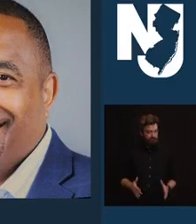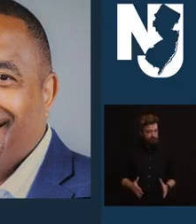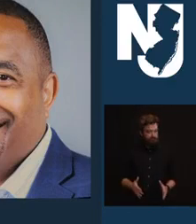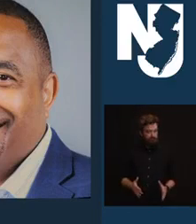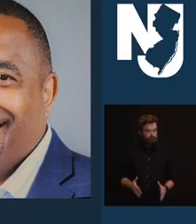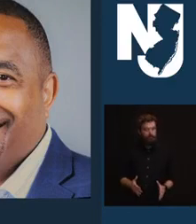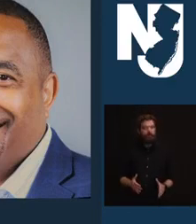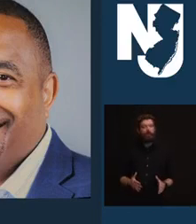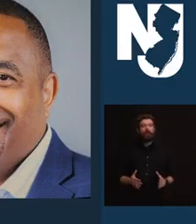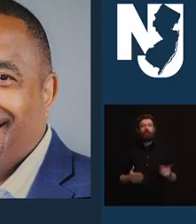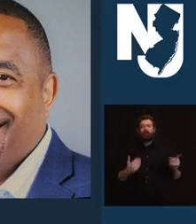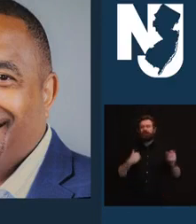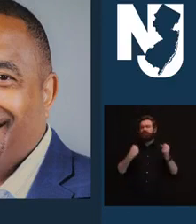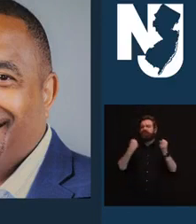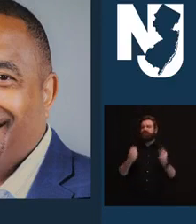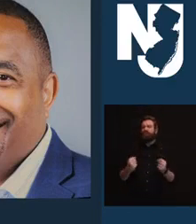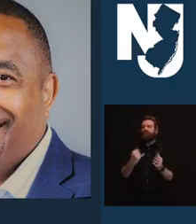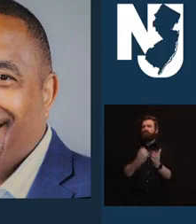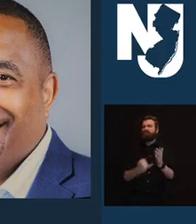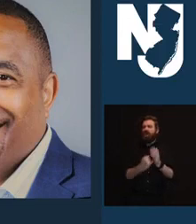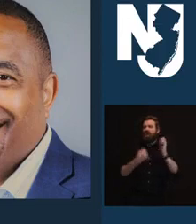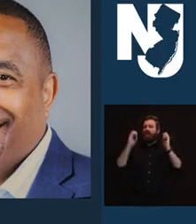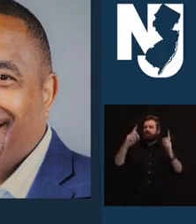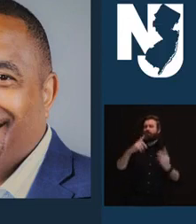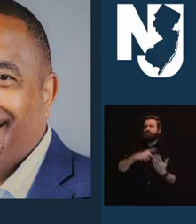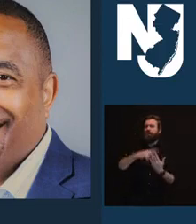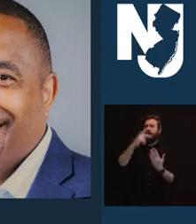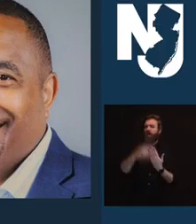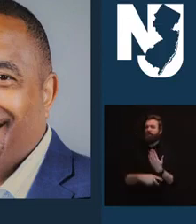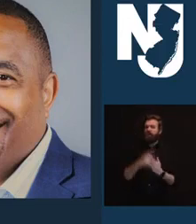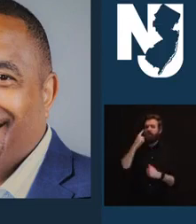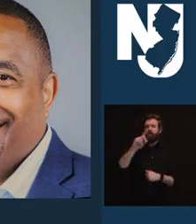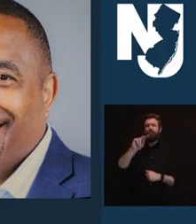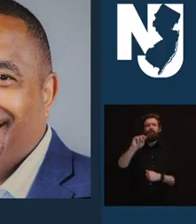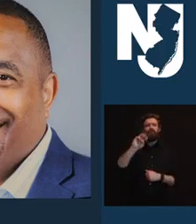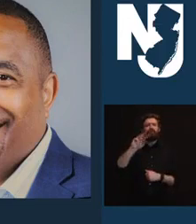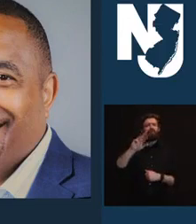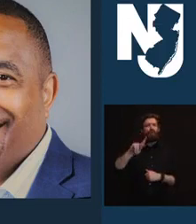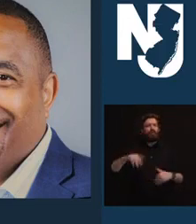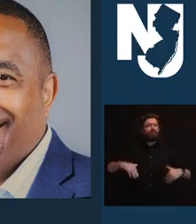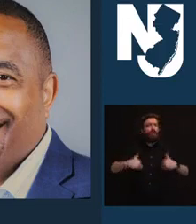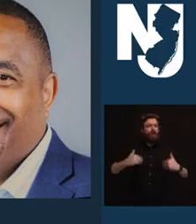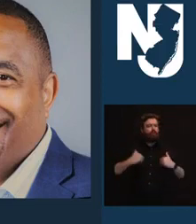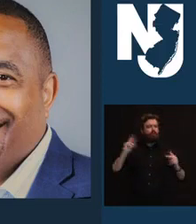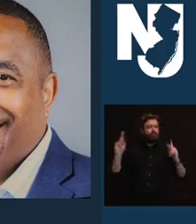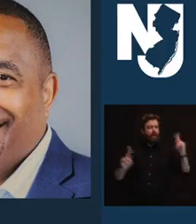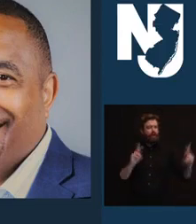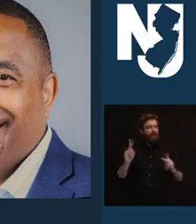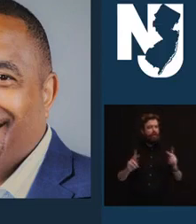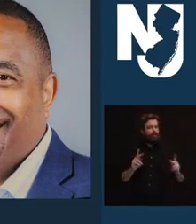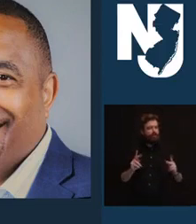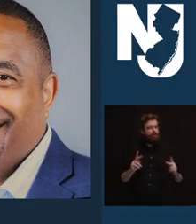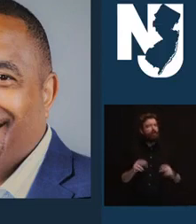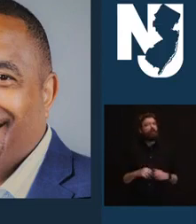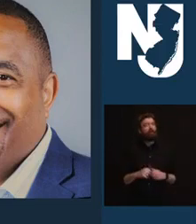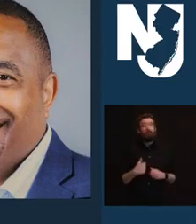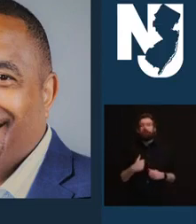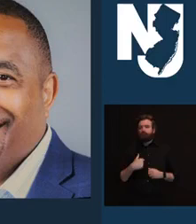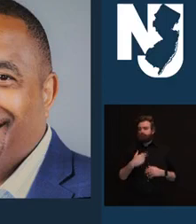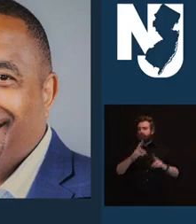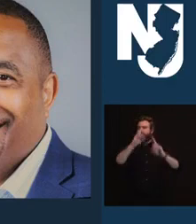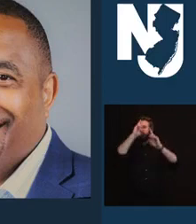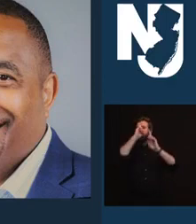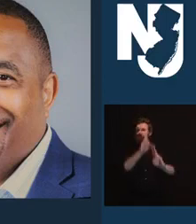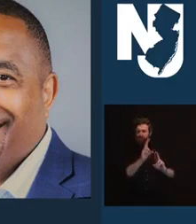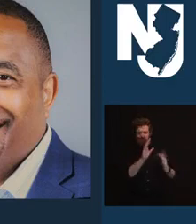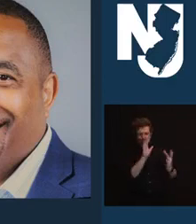programs for Newark's youth. I was honored on Wednesday to be able to connect with not only Jeremy, but he happened to be with several